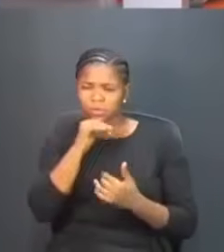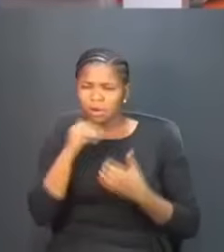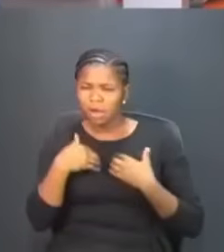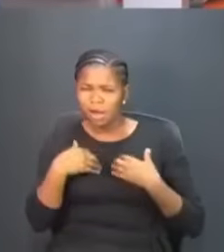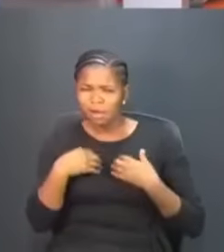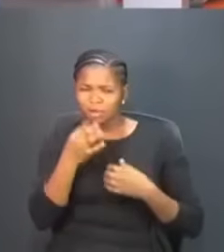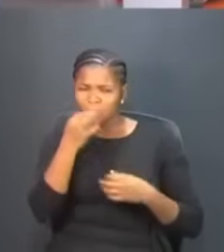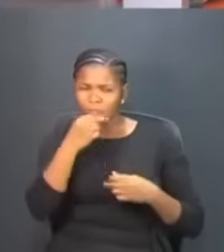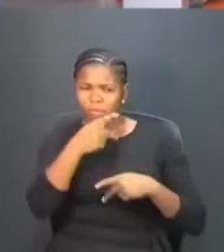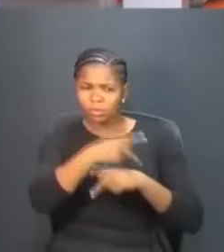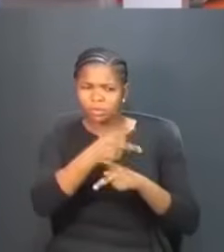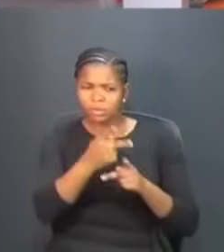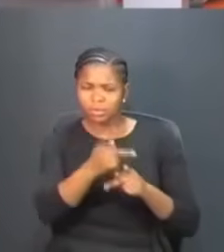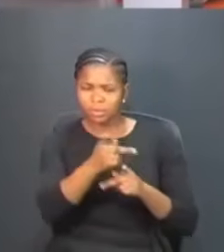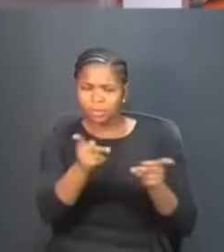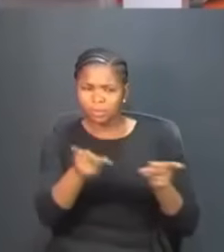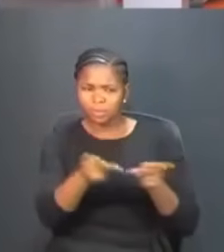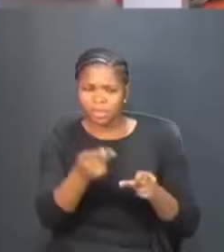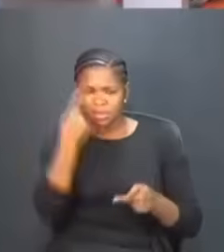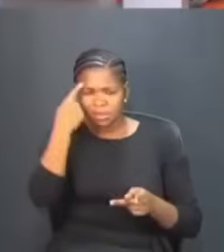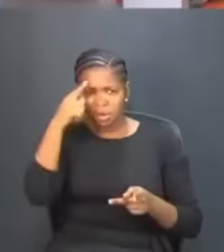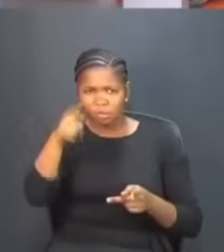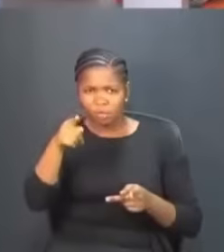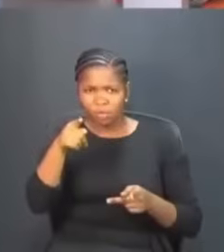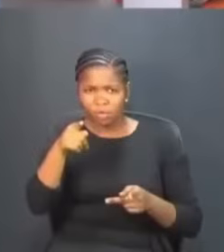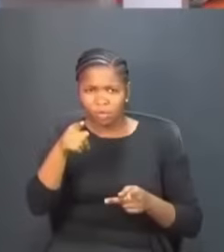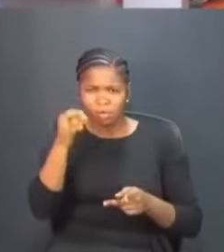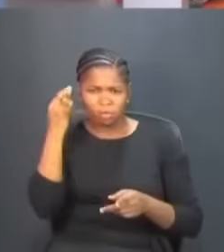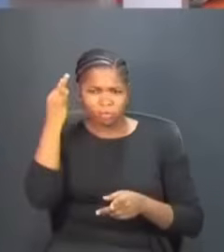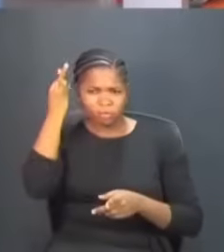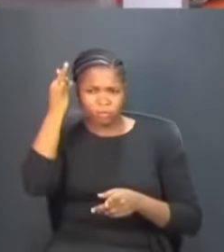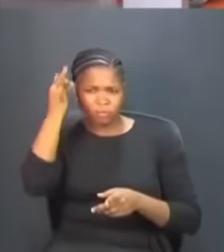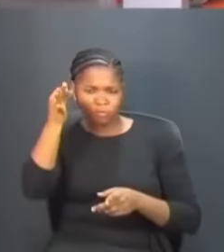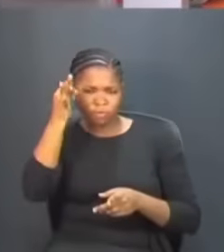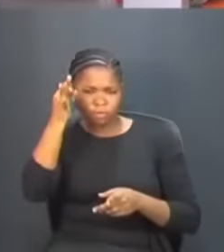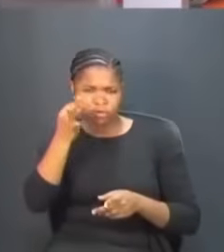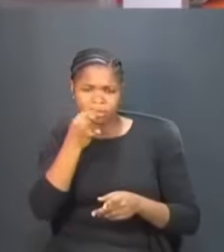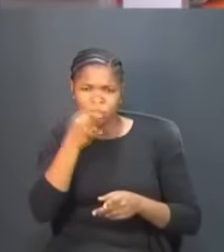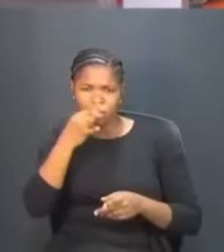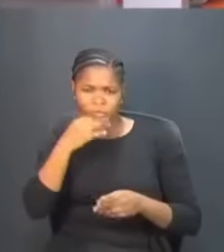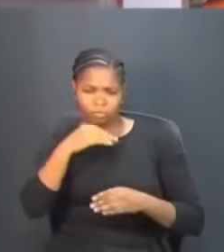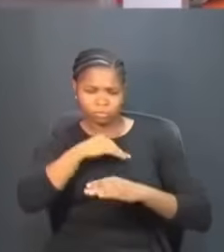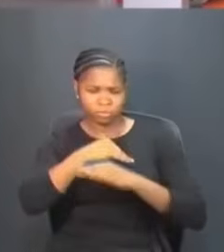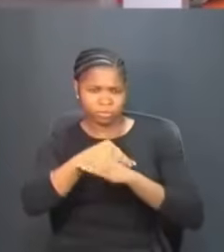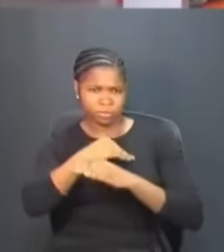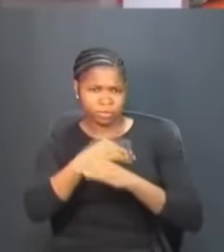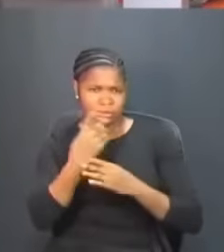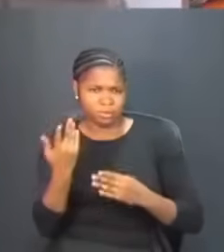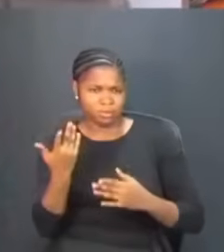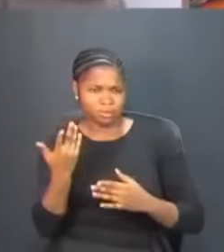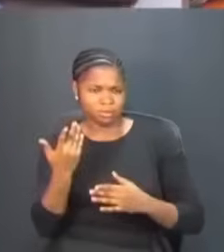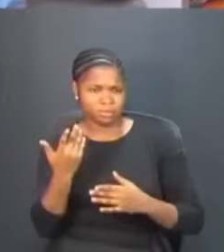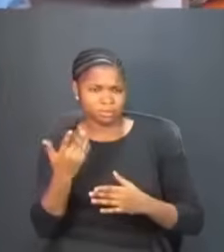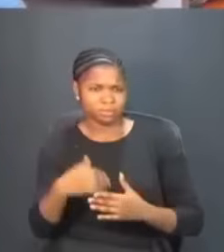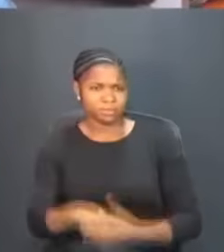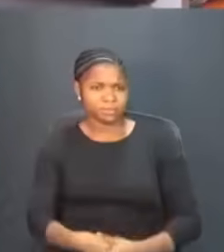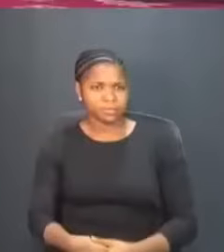for purposes of food security. Is that the case?